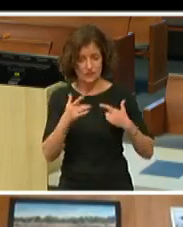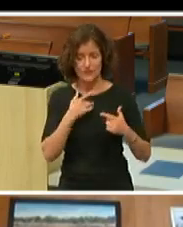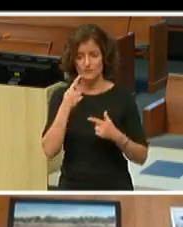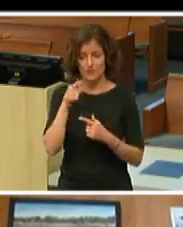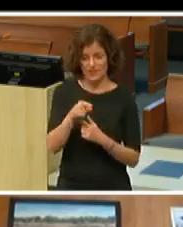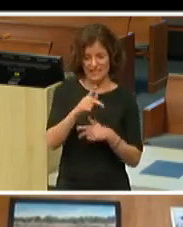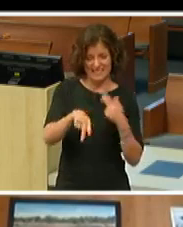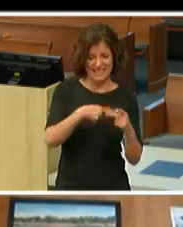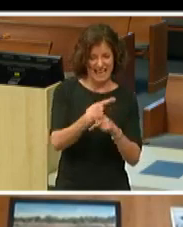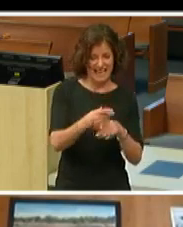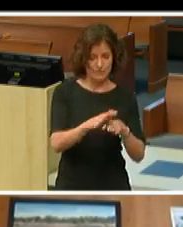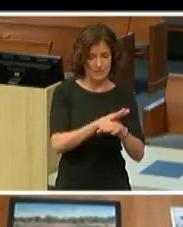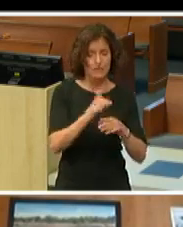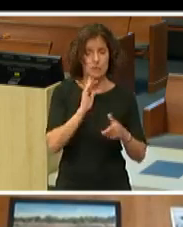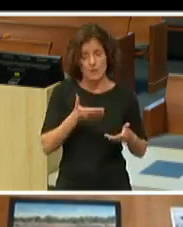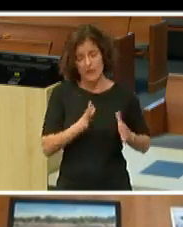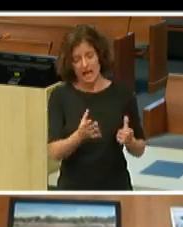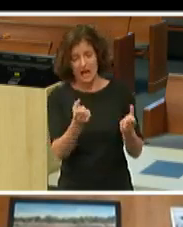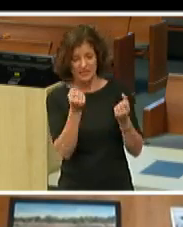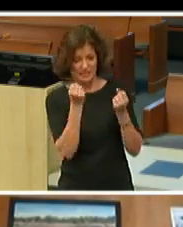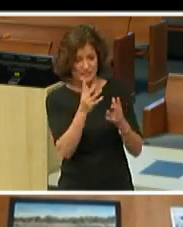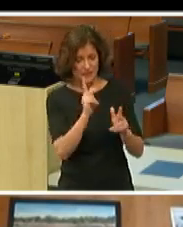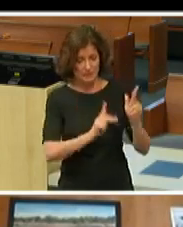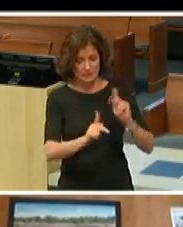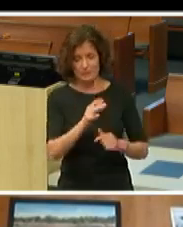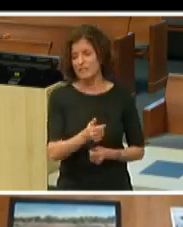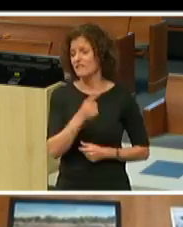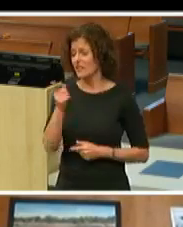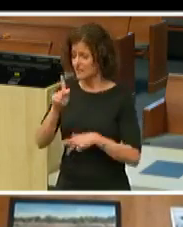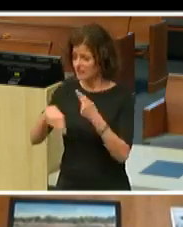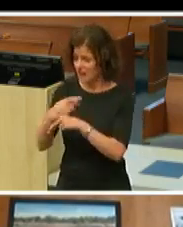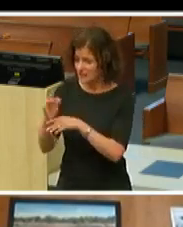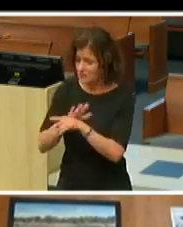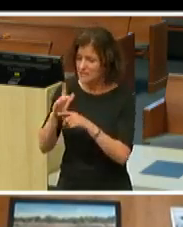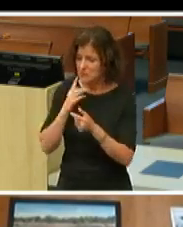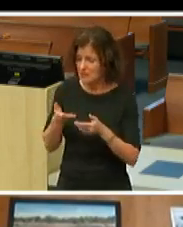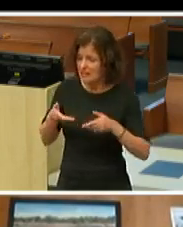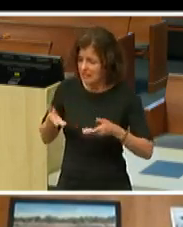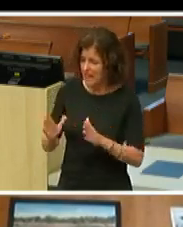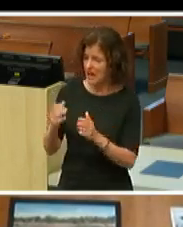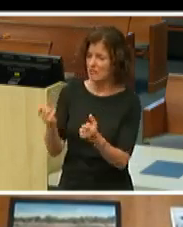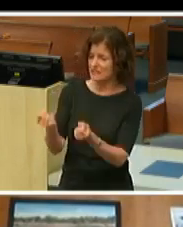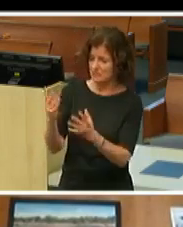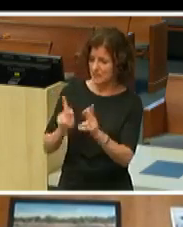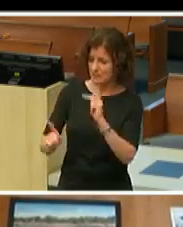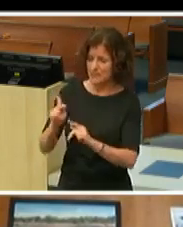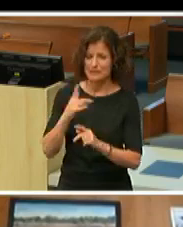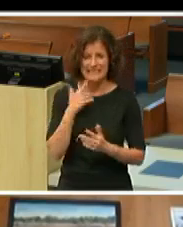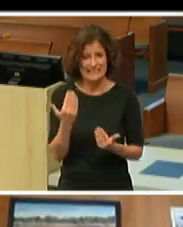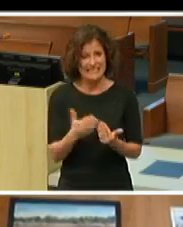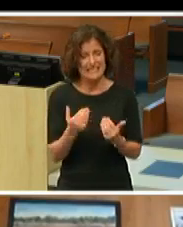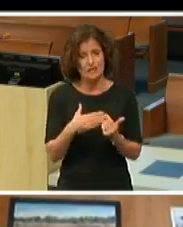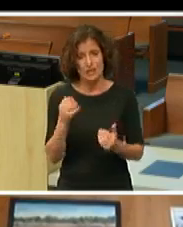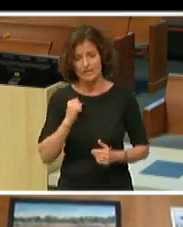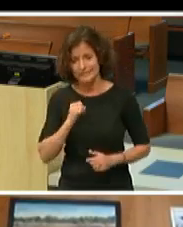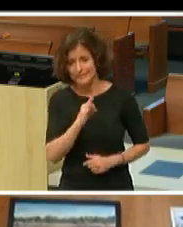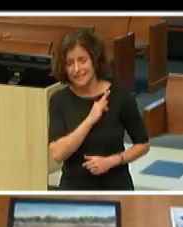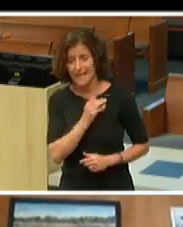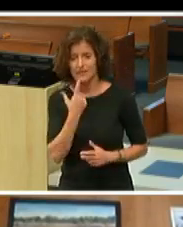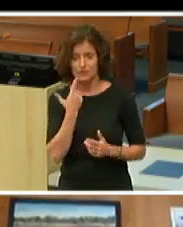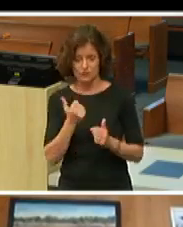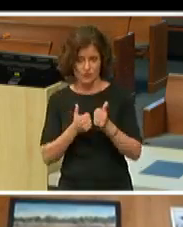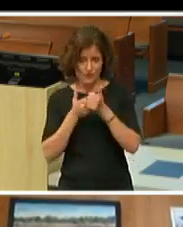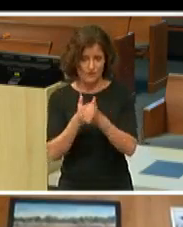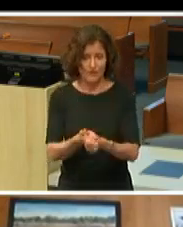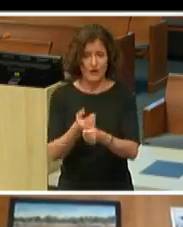type of facility, we're going to allow this. For this type of facility, we're going to allow that. It's much easier on staff to enforce if we